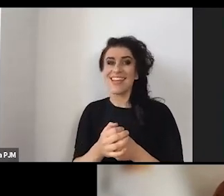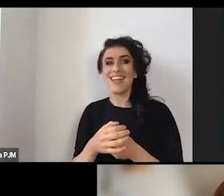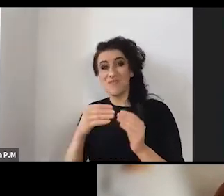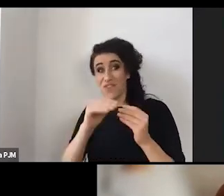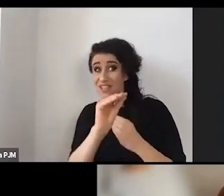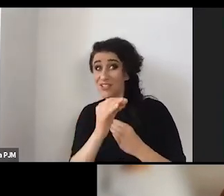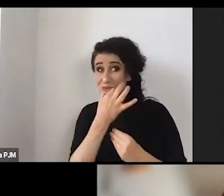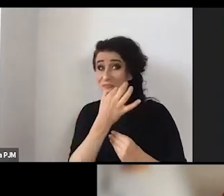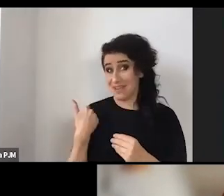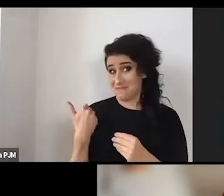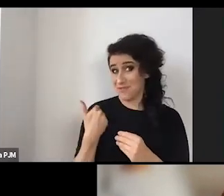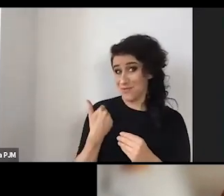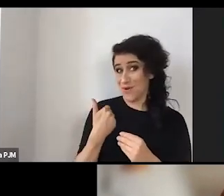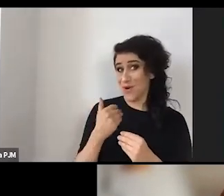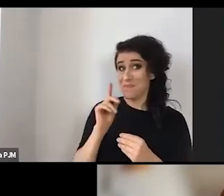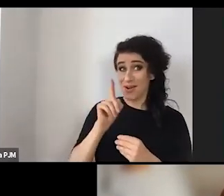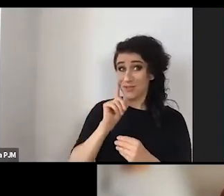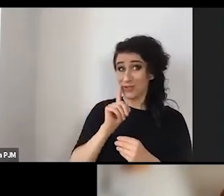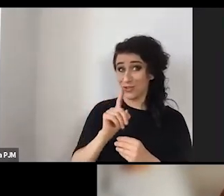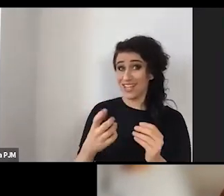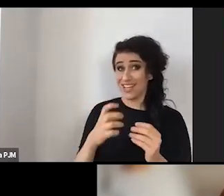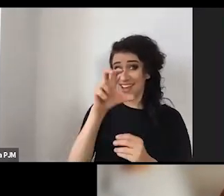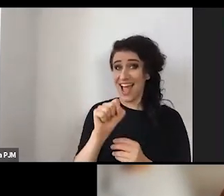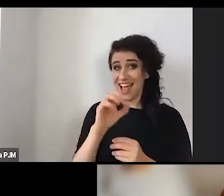questions from